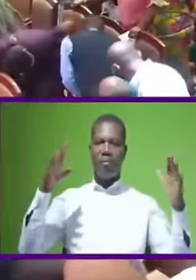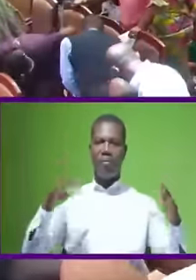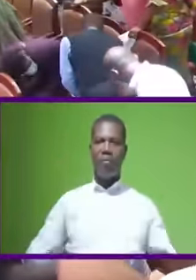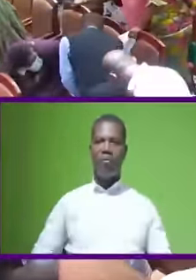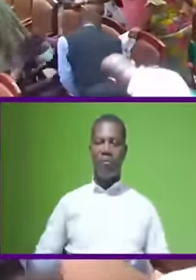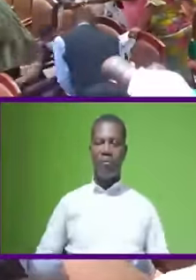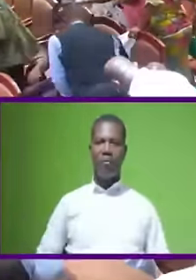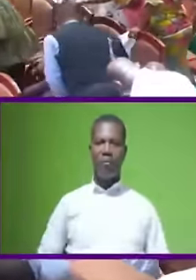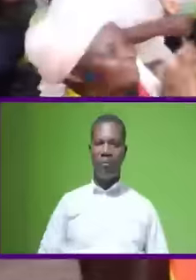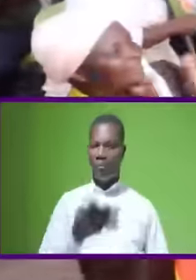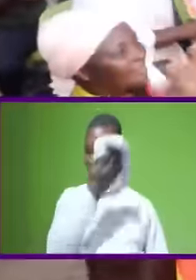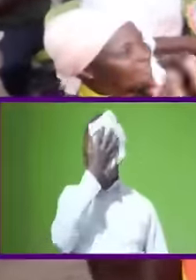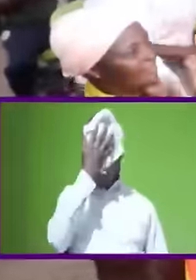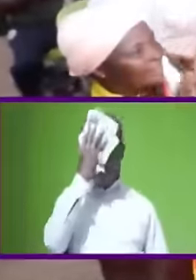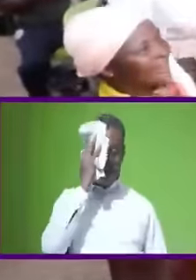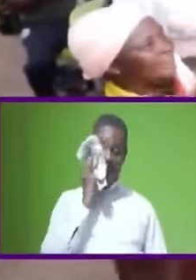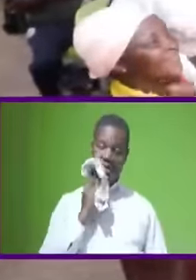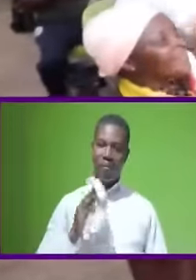Have your seats.